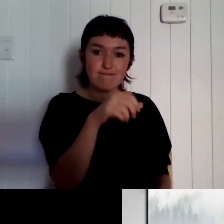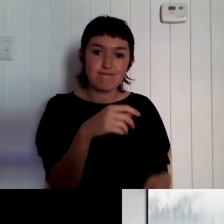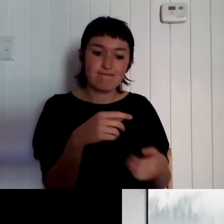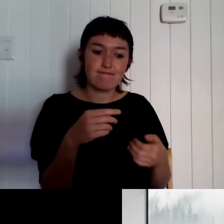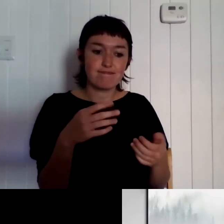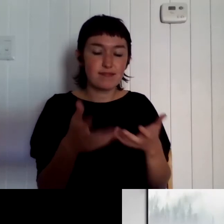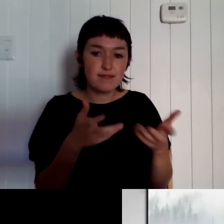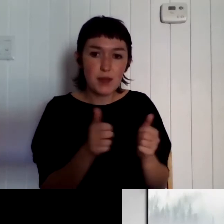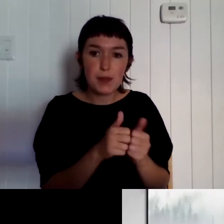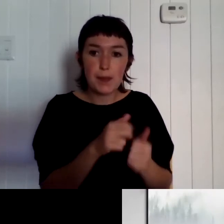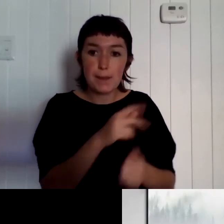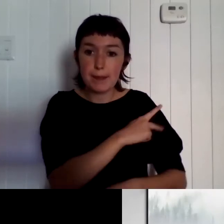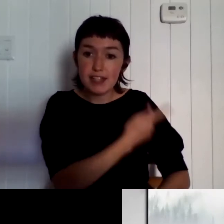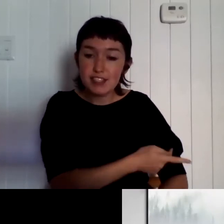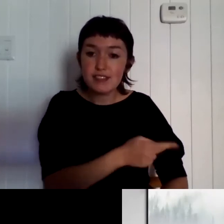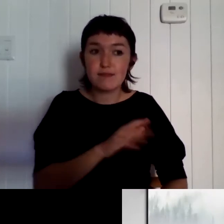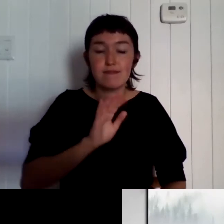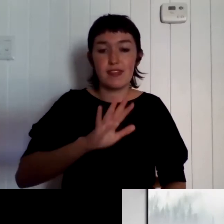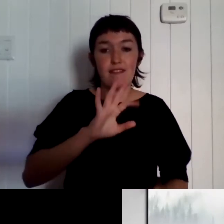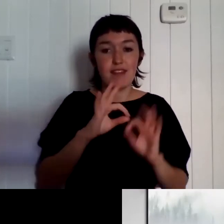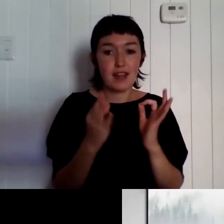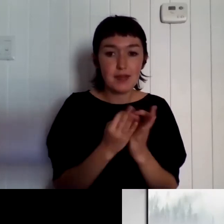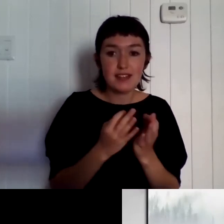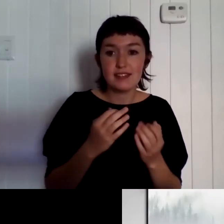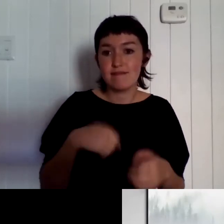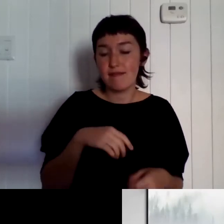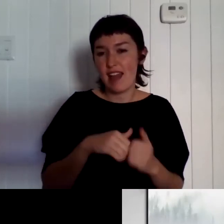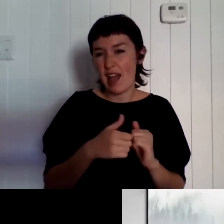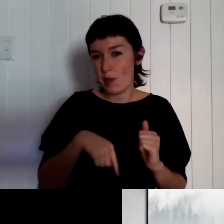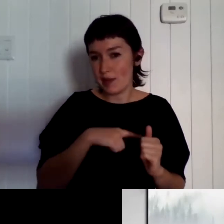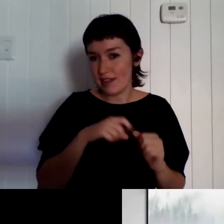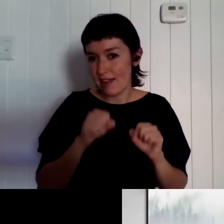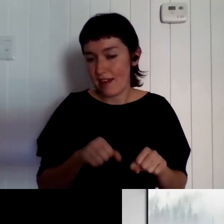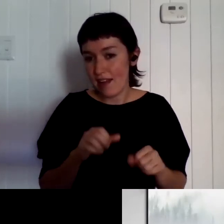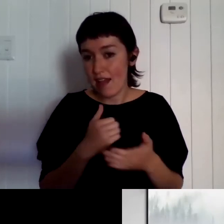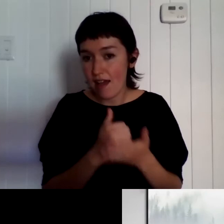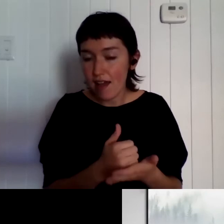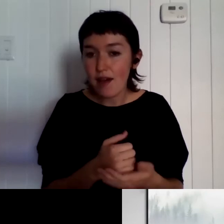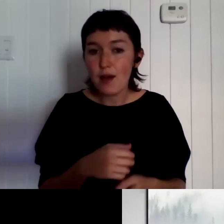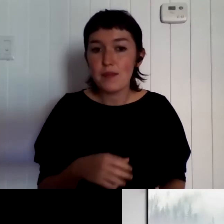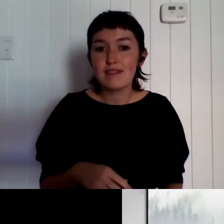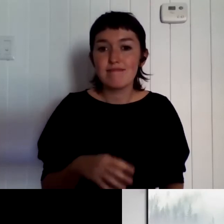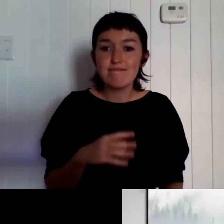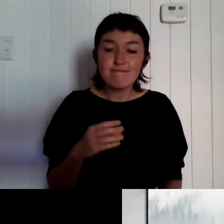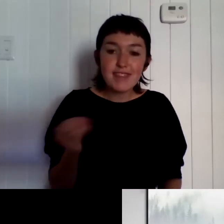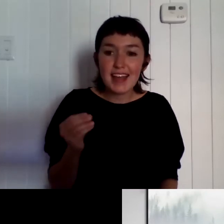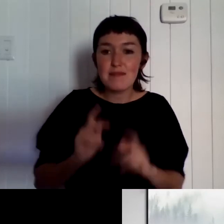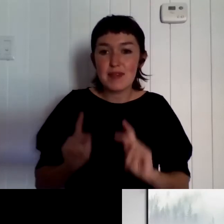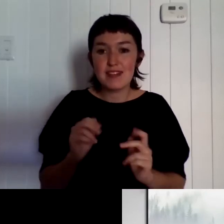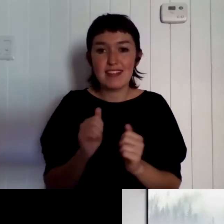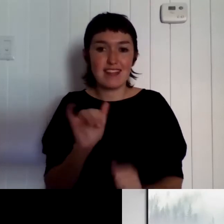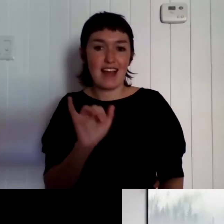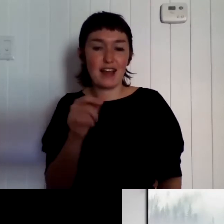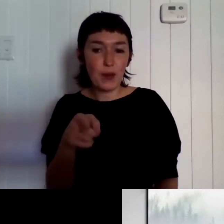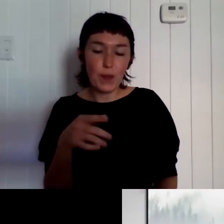that we can help them. And I love talking to people like you and answering your questions and hearing all of